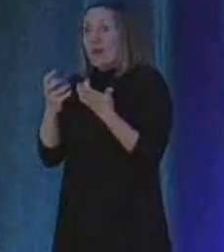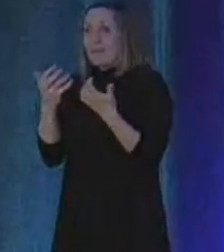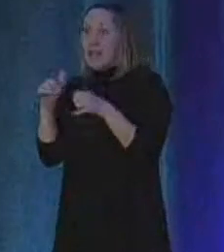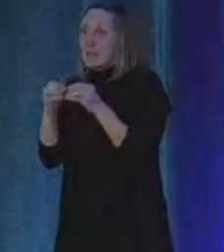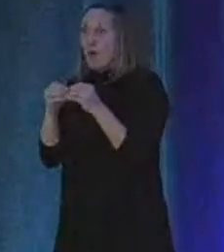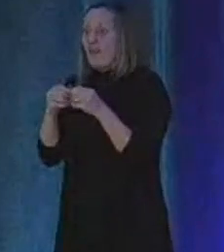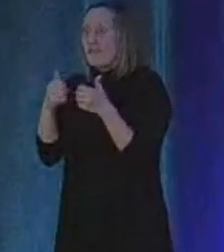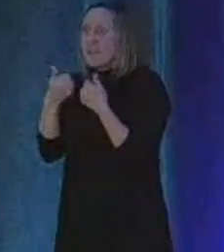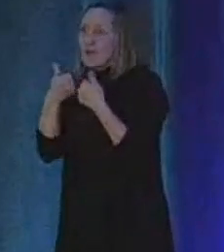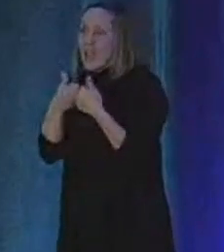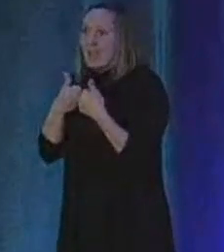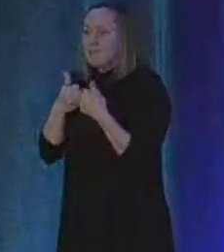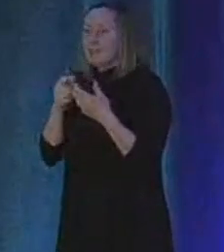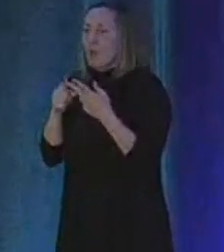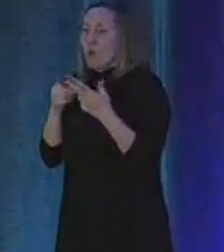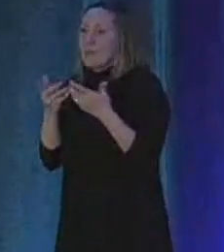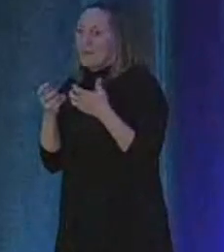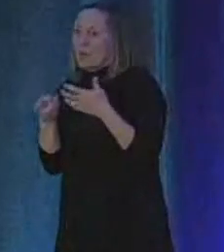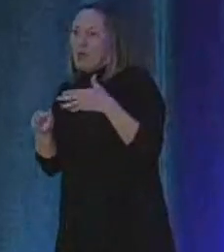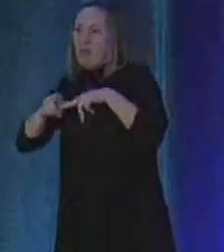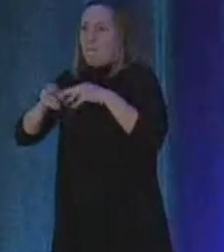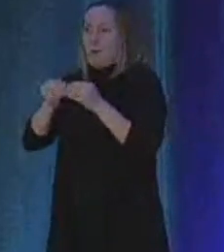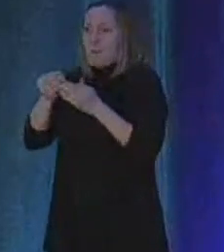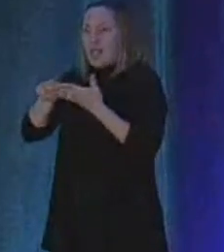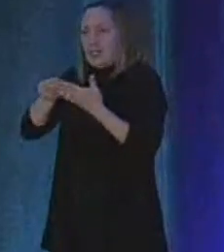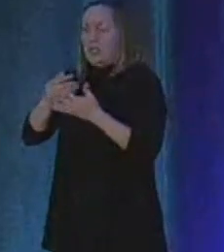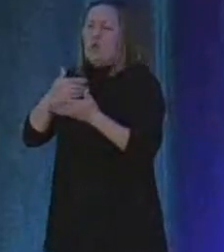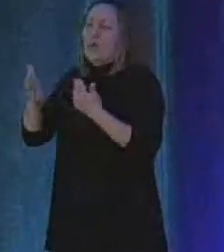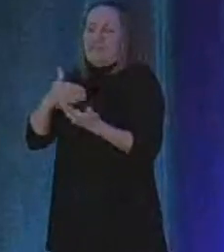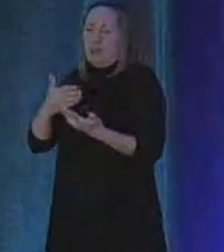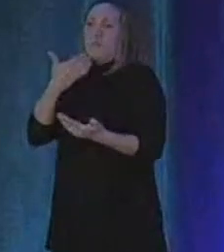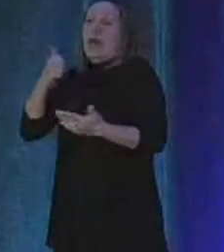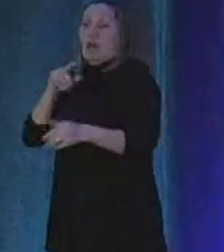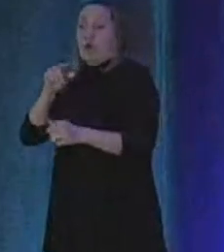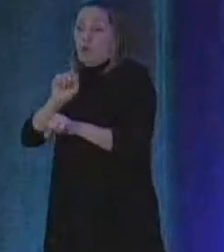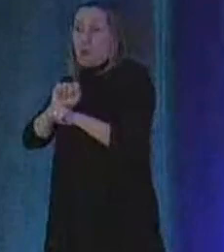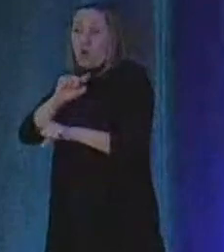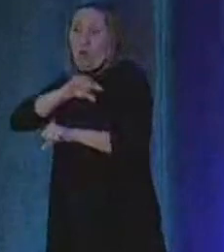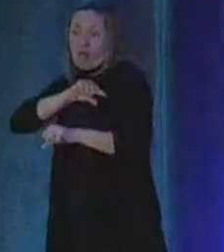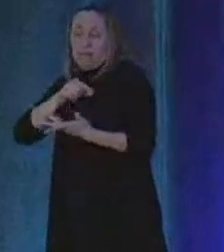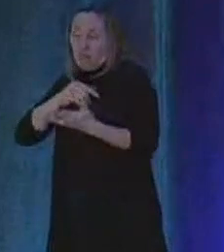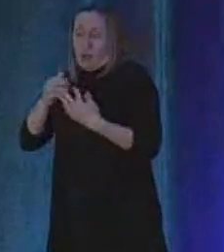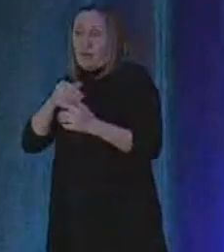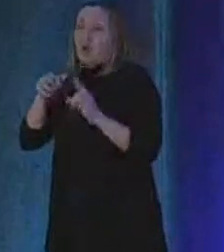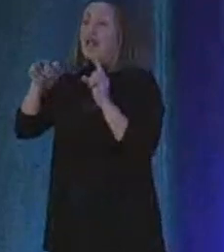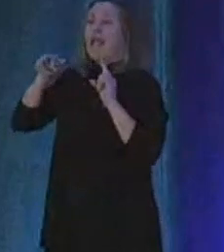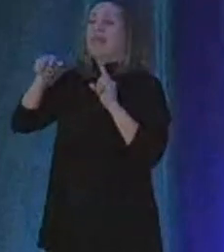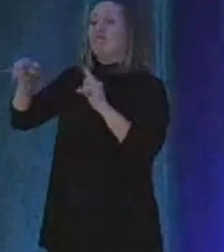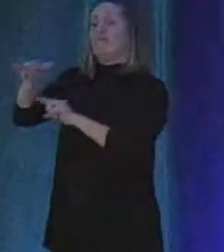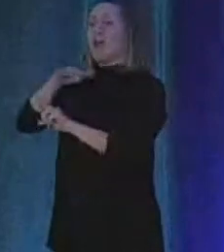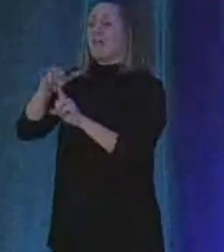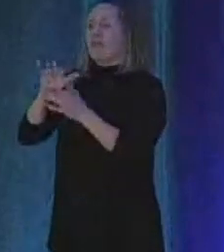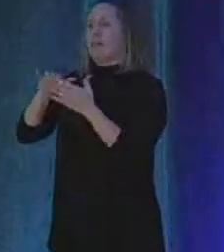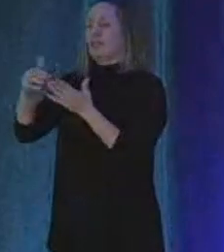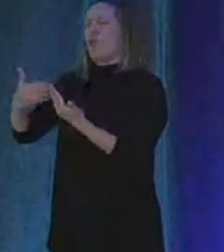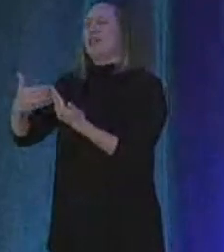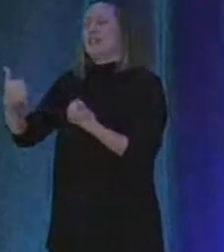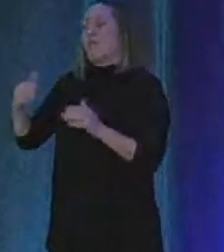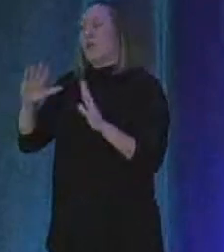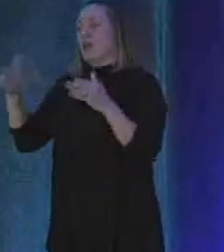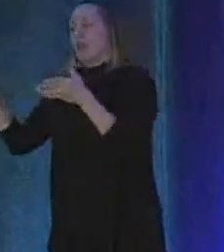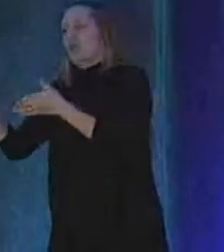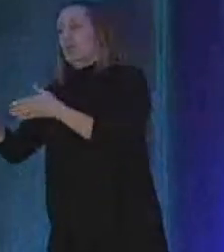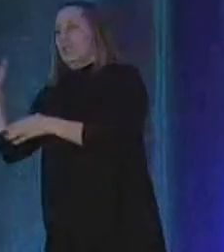Maybe you want to earn that raise with better quality work, whatever it is, right? Environment is probably a whole separate talk, dealing